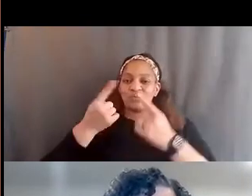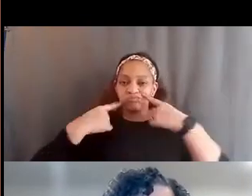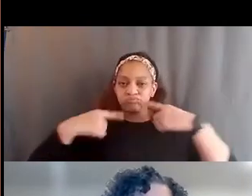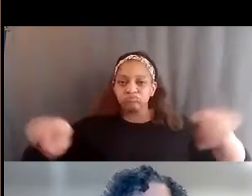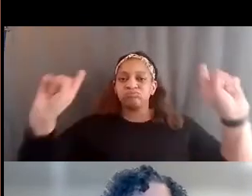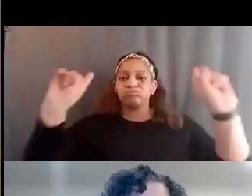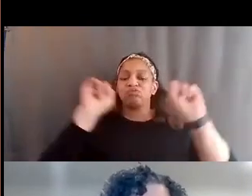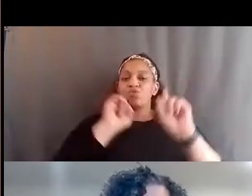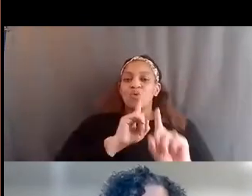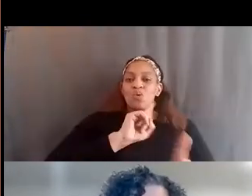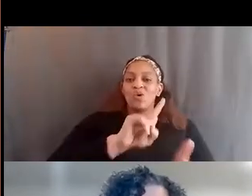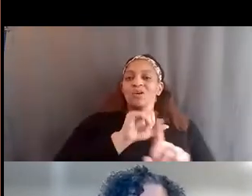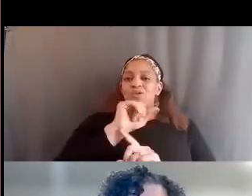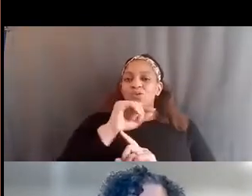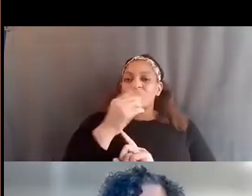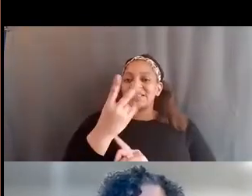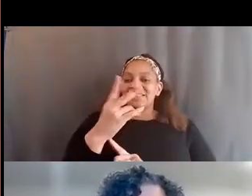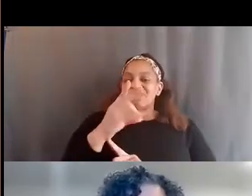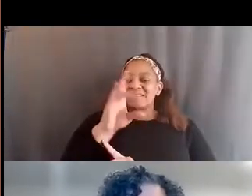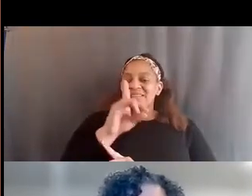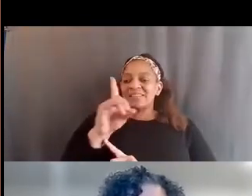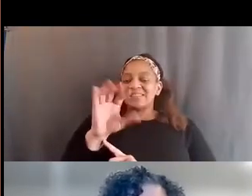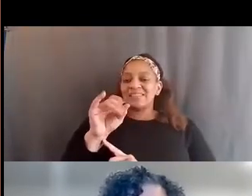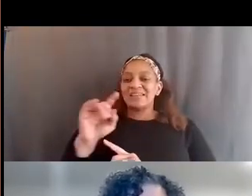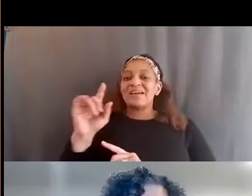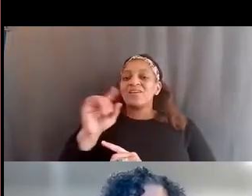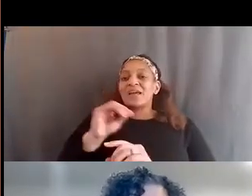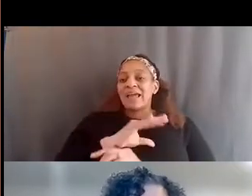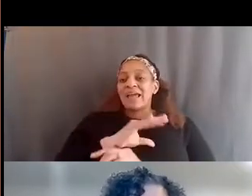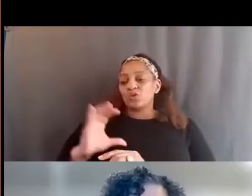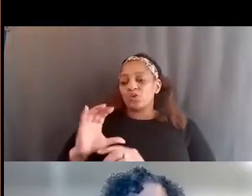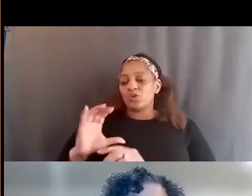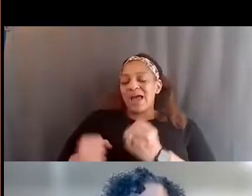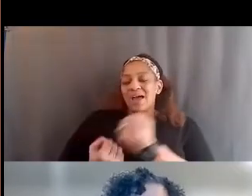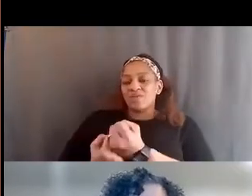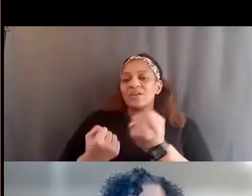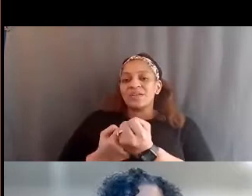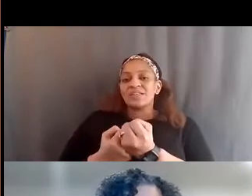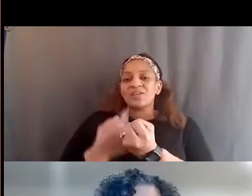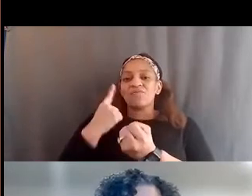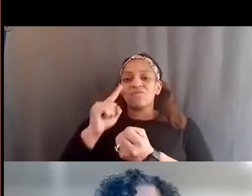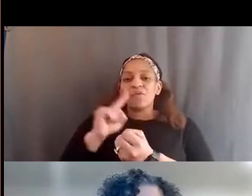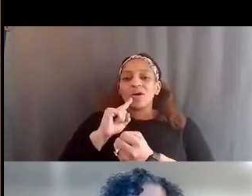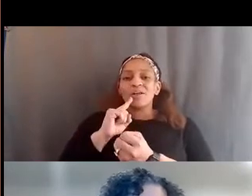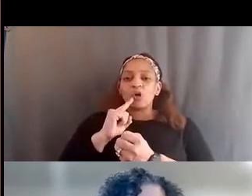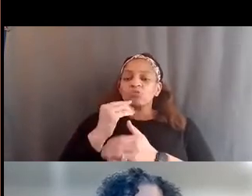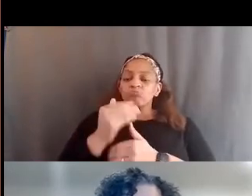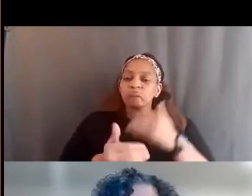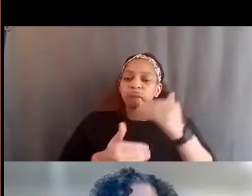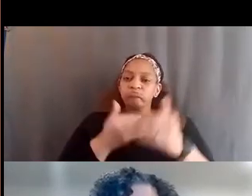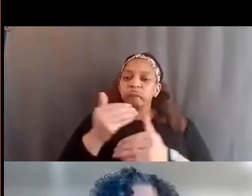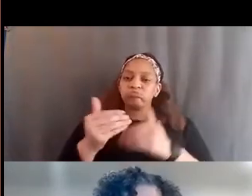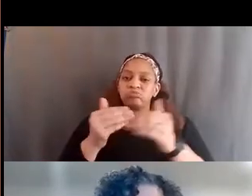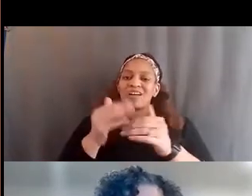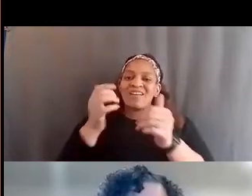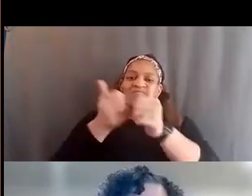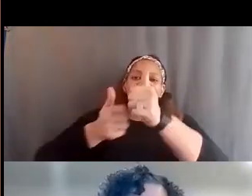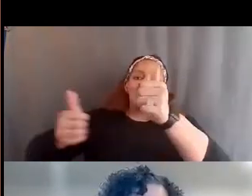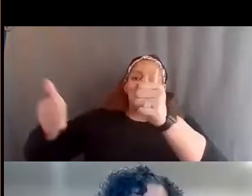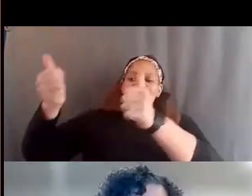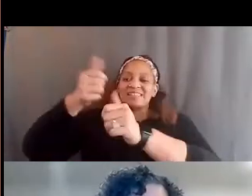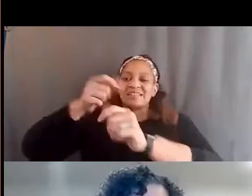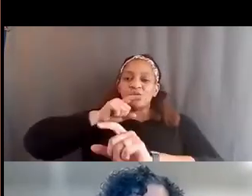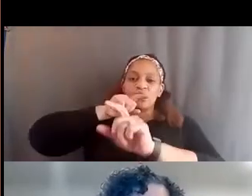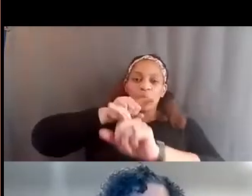concrete steps to support the executive order. It appeared that it was there on a piece of paper, but there hadn't